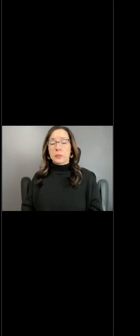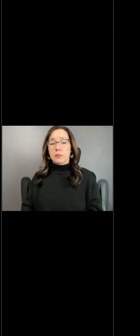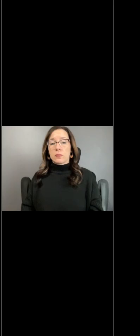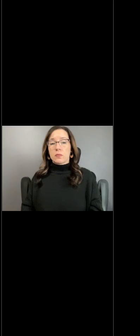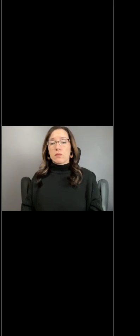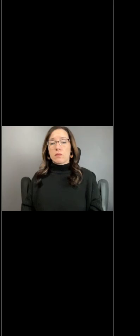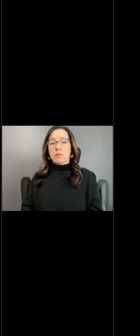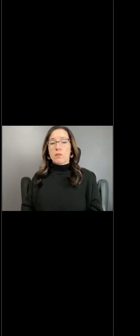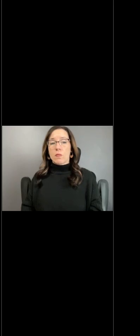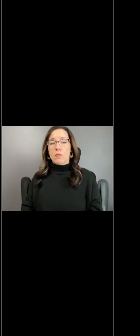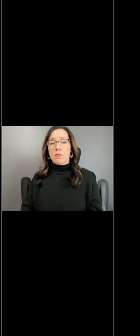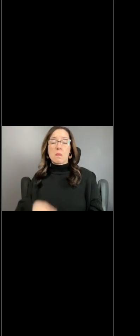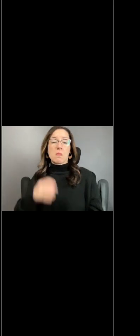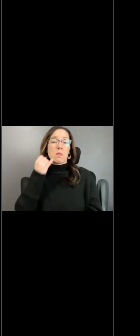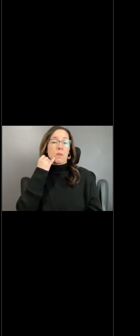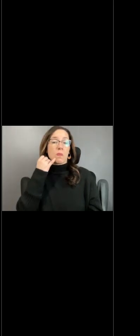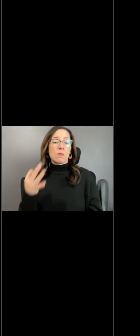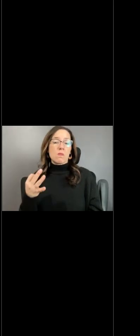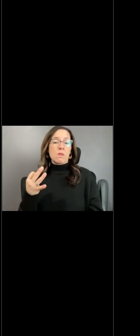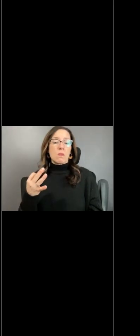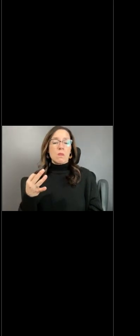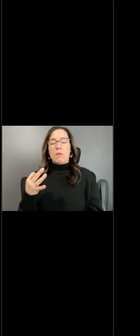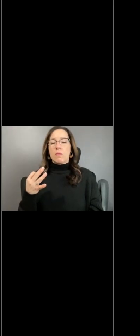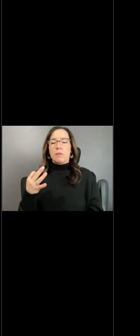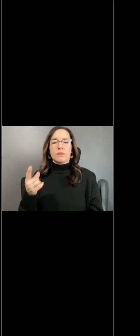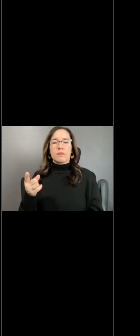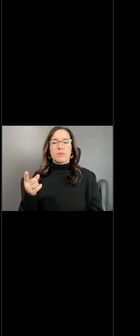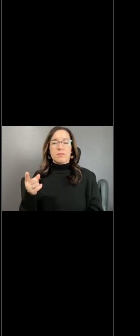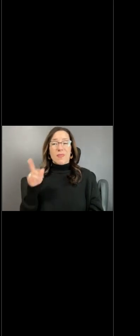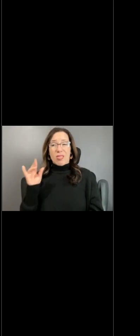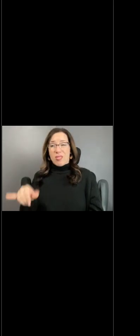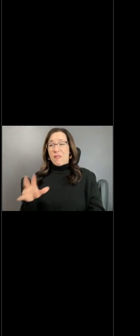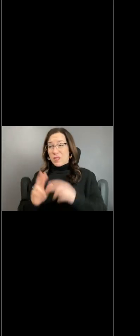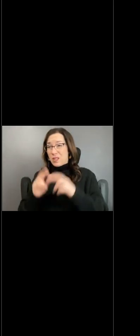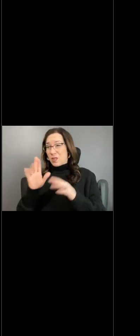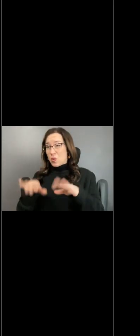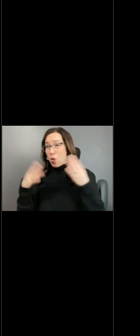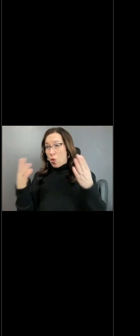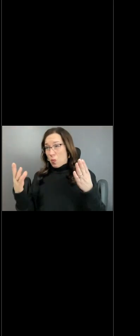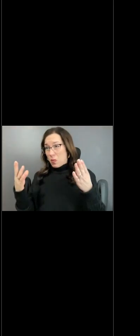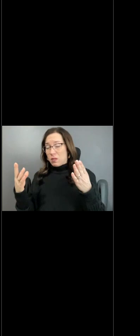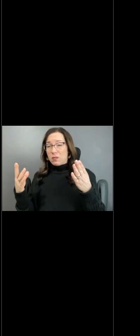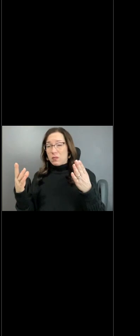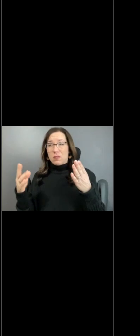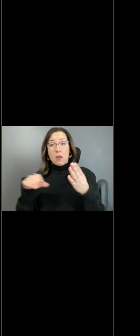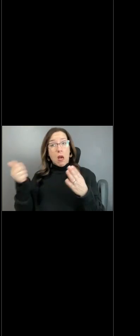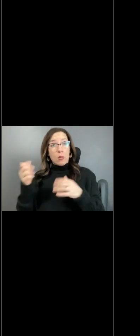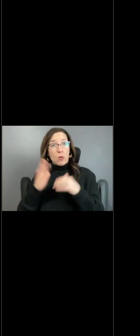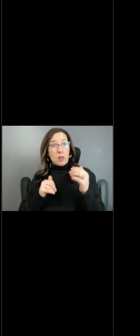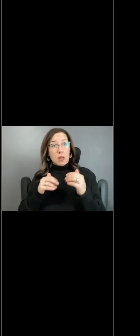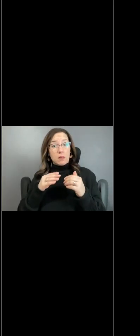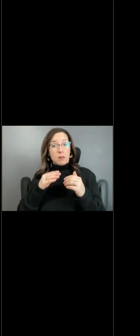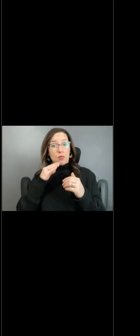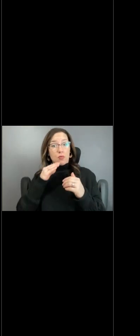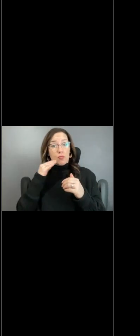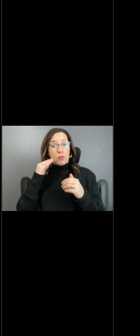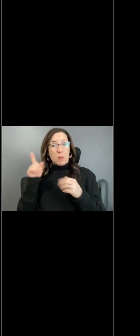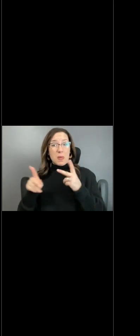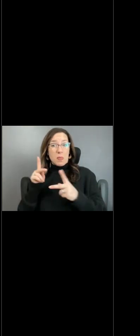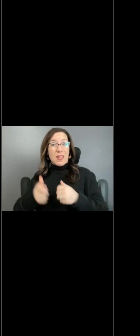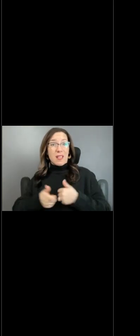If the residential facility is open to persons other than residents and their guests, it